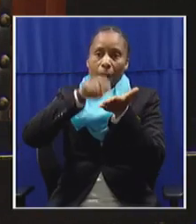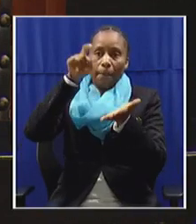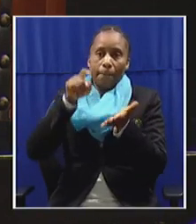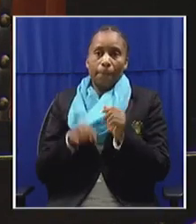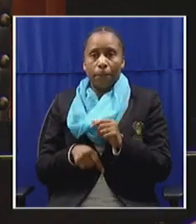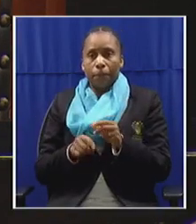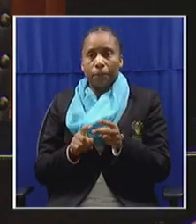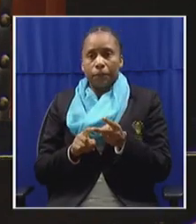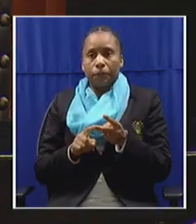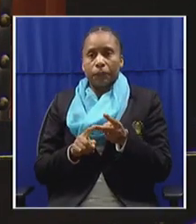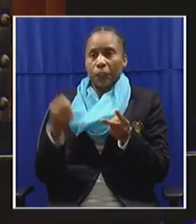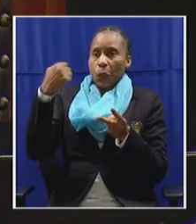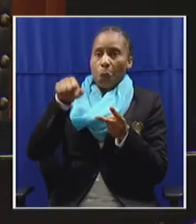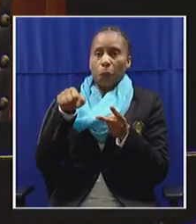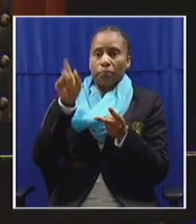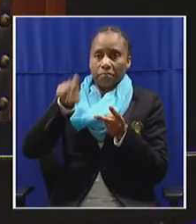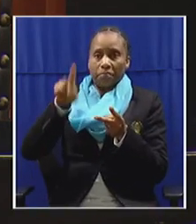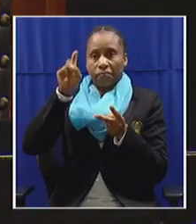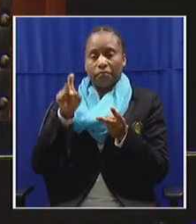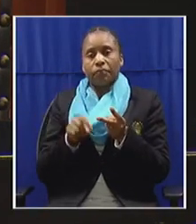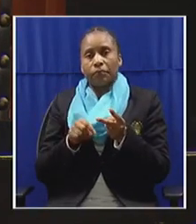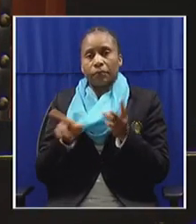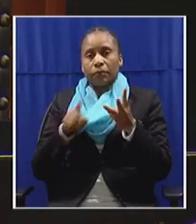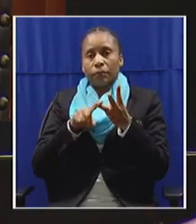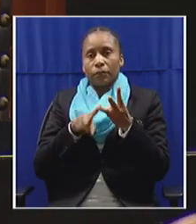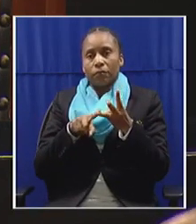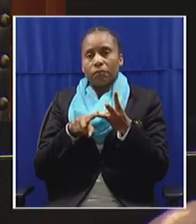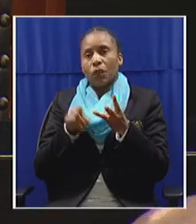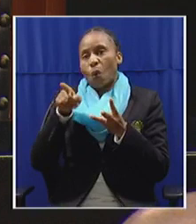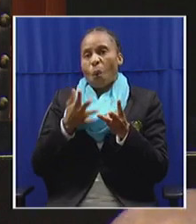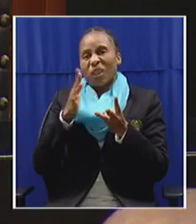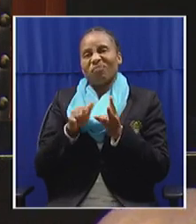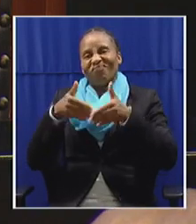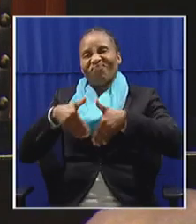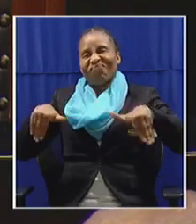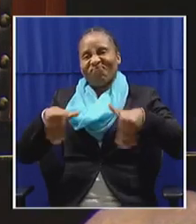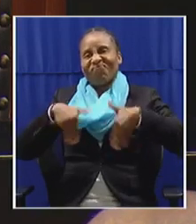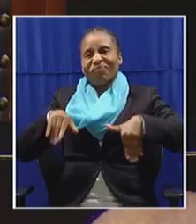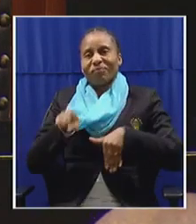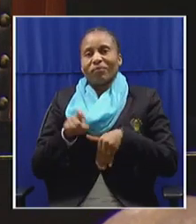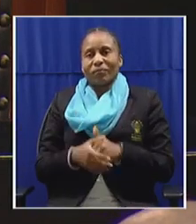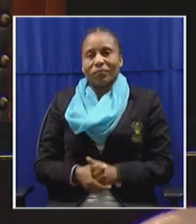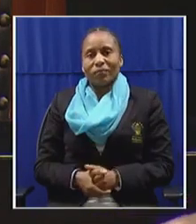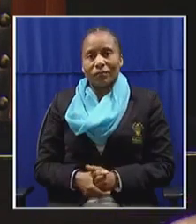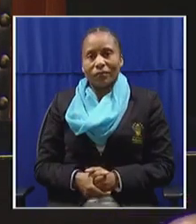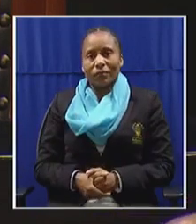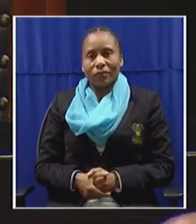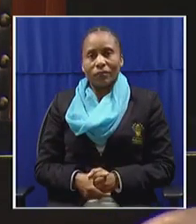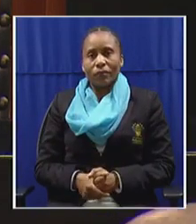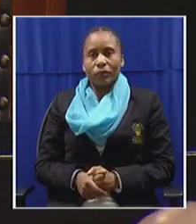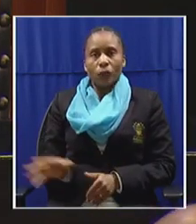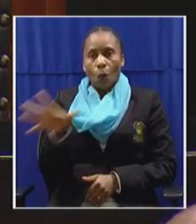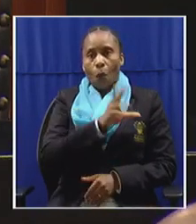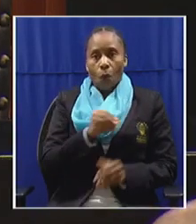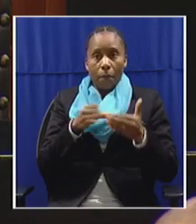Those against, the no button. And those wishing to abstain, the abstain button. Have all members voted?